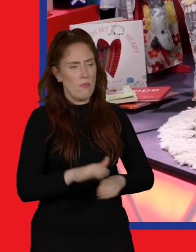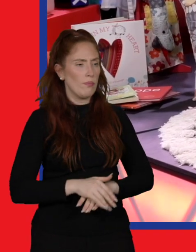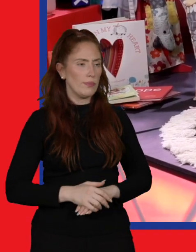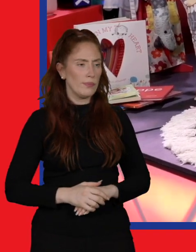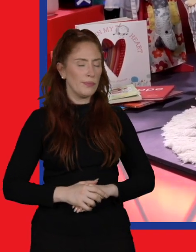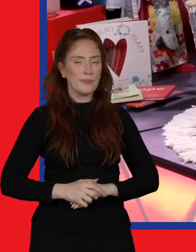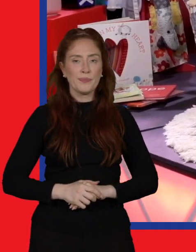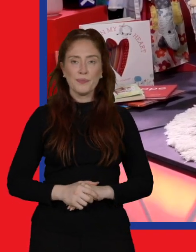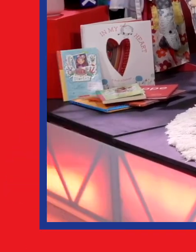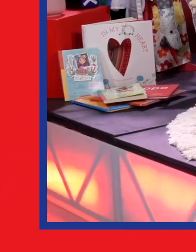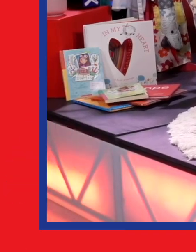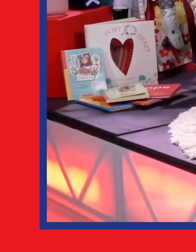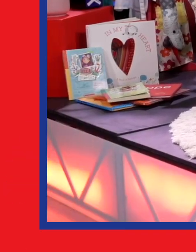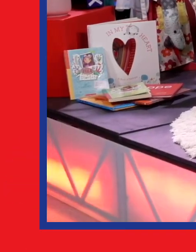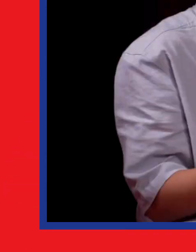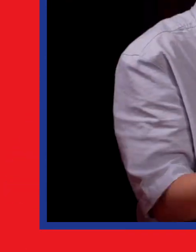you to do this.